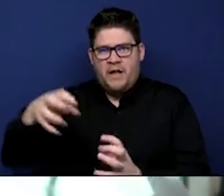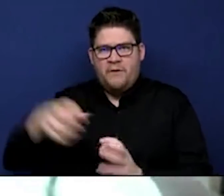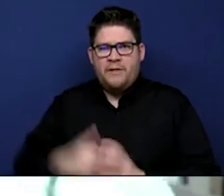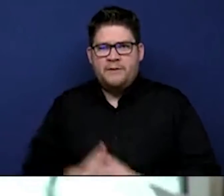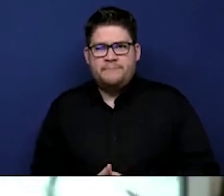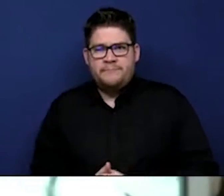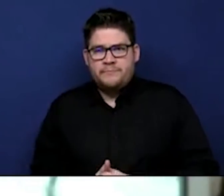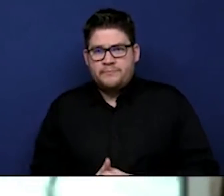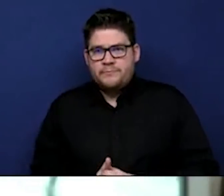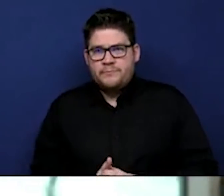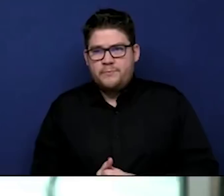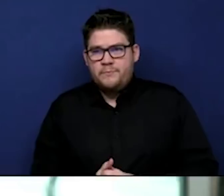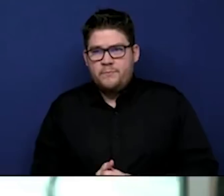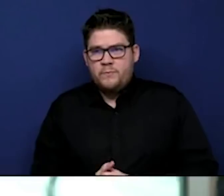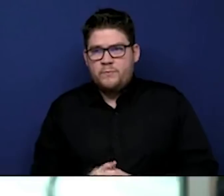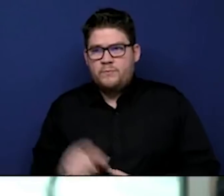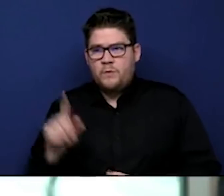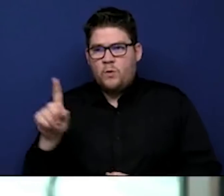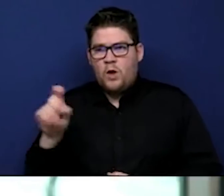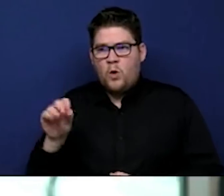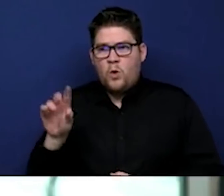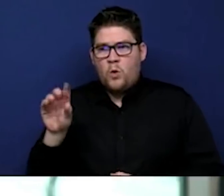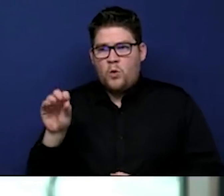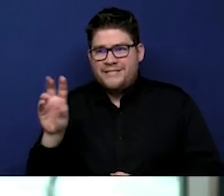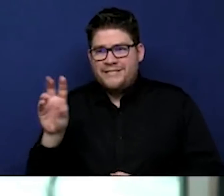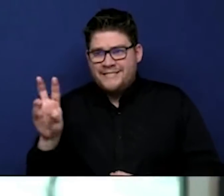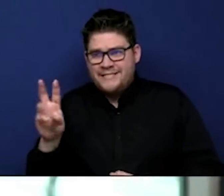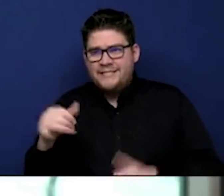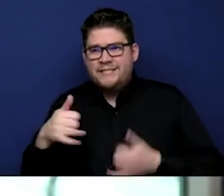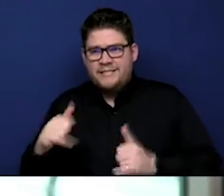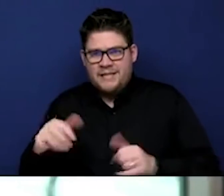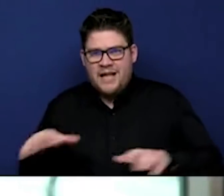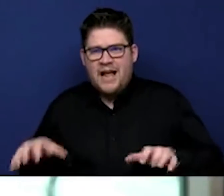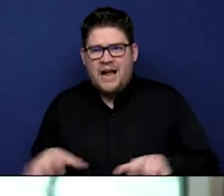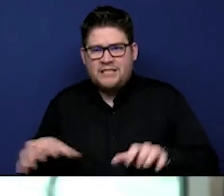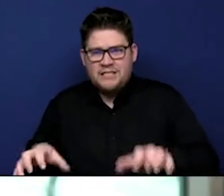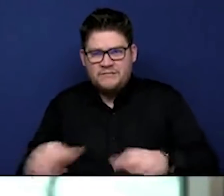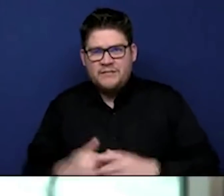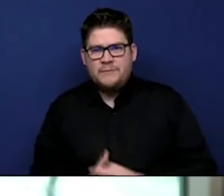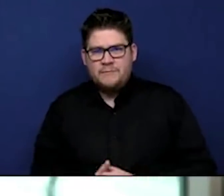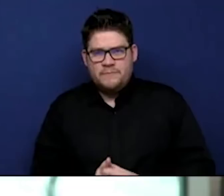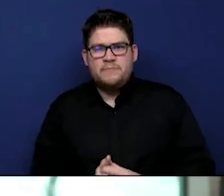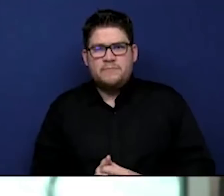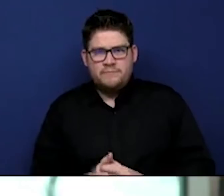active cases, so about 1% of these cases, 1.2%, are now active.